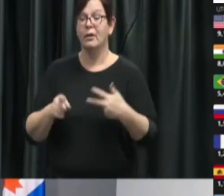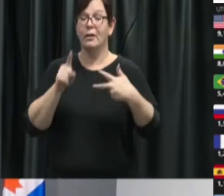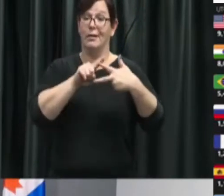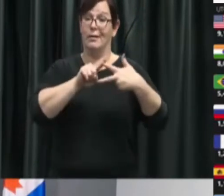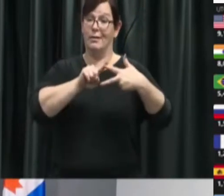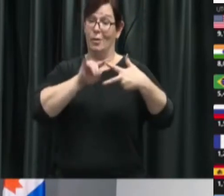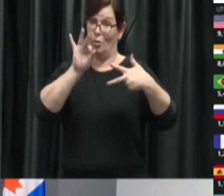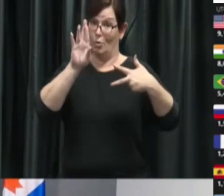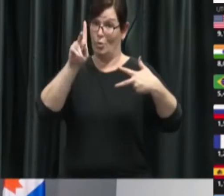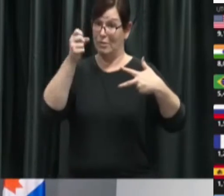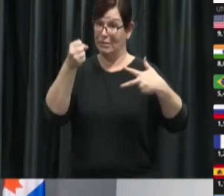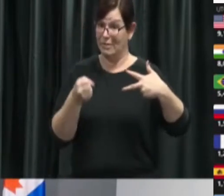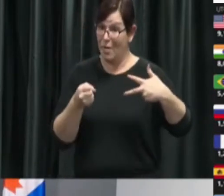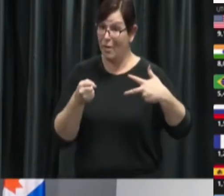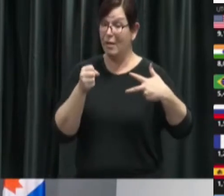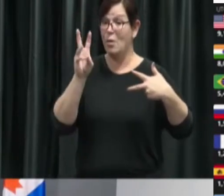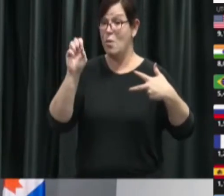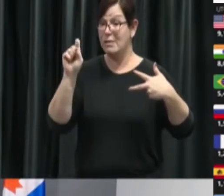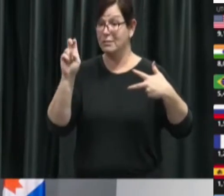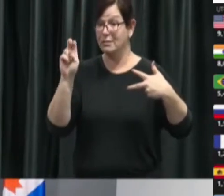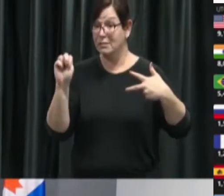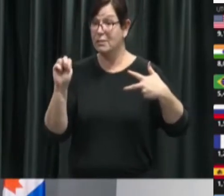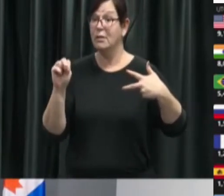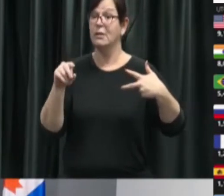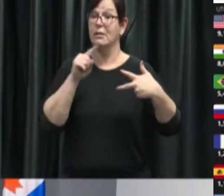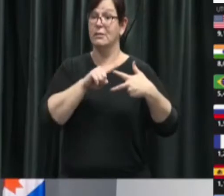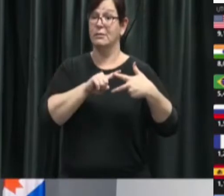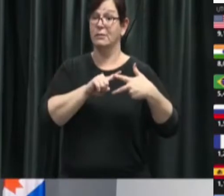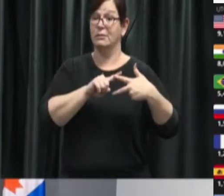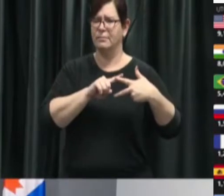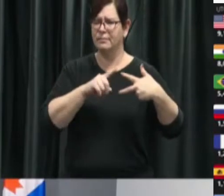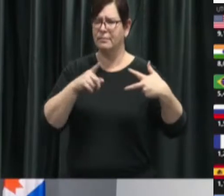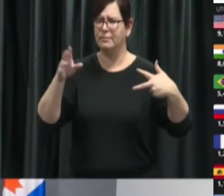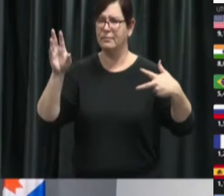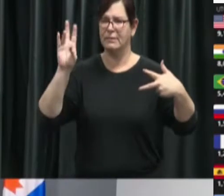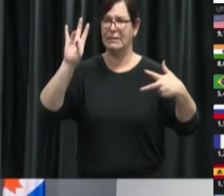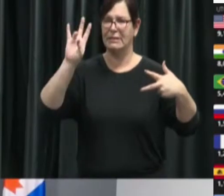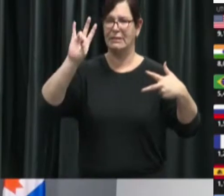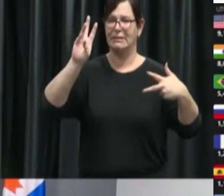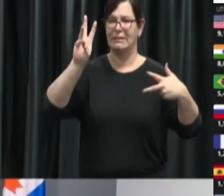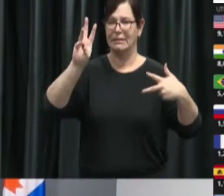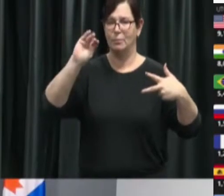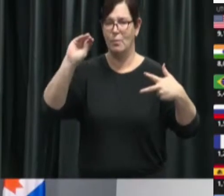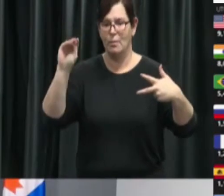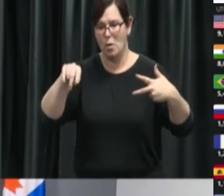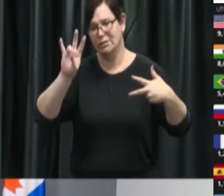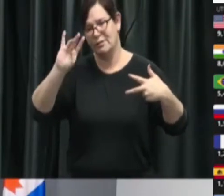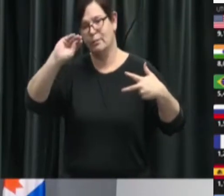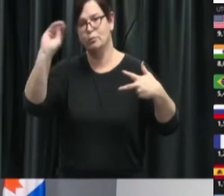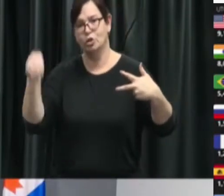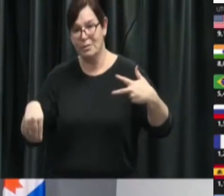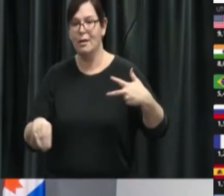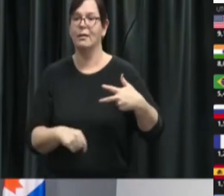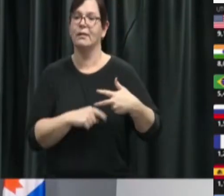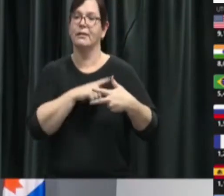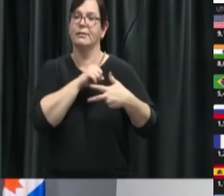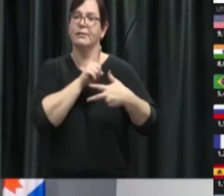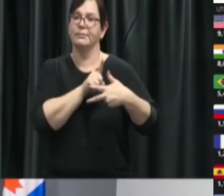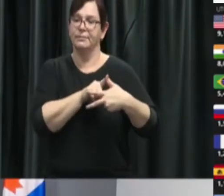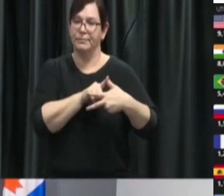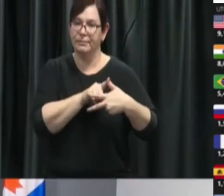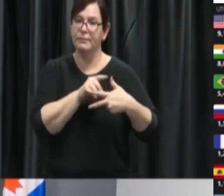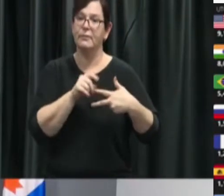for 6.7% of our total cases. Another measure of the burden these areas experience